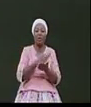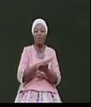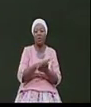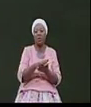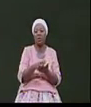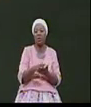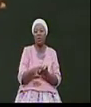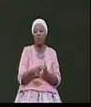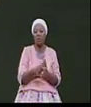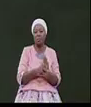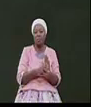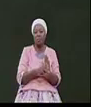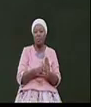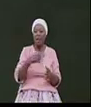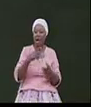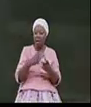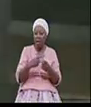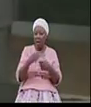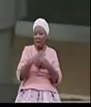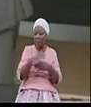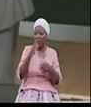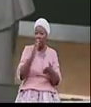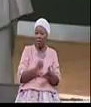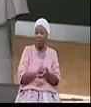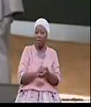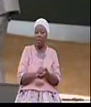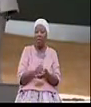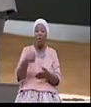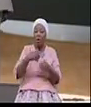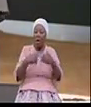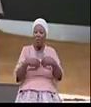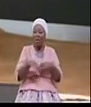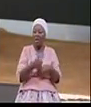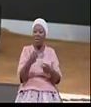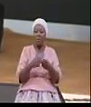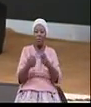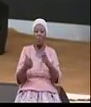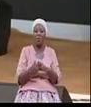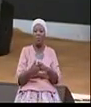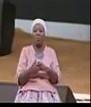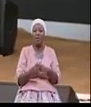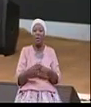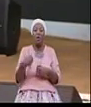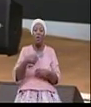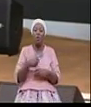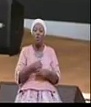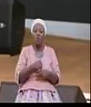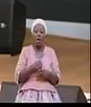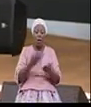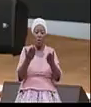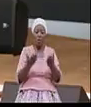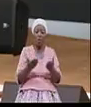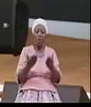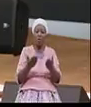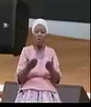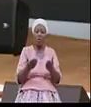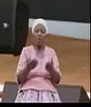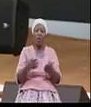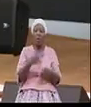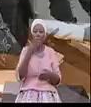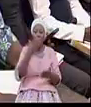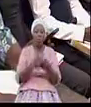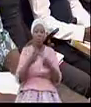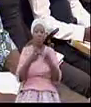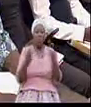righteousness. And then after that, we have any challenge, we're put in a good position.